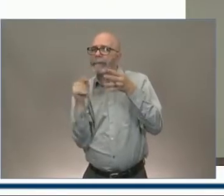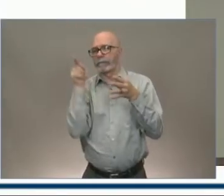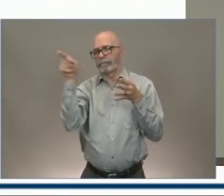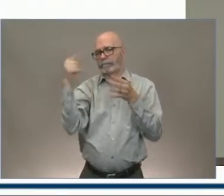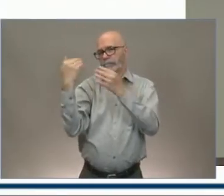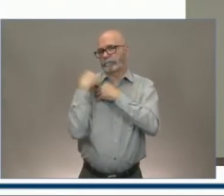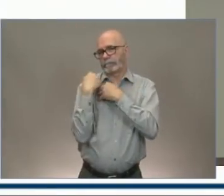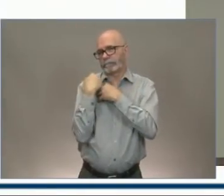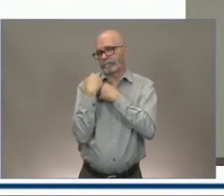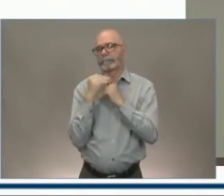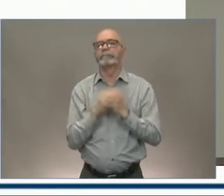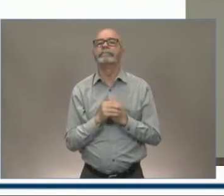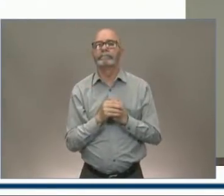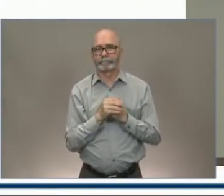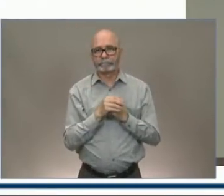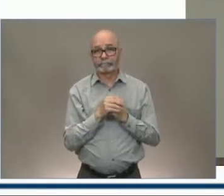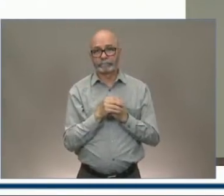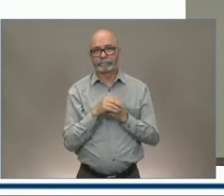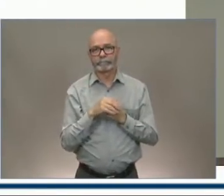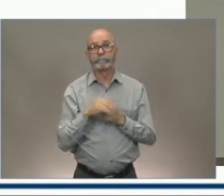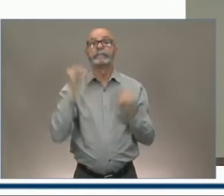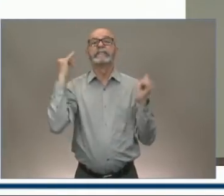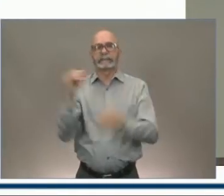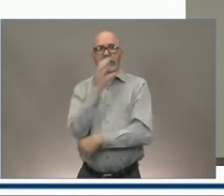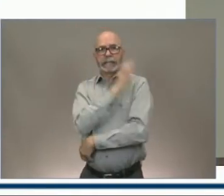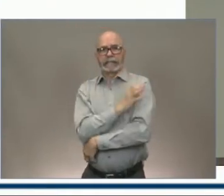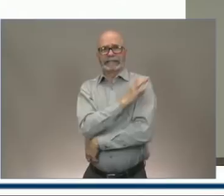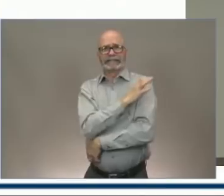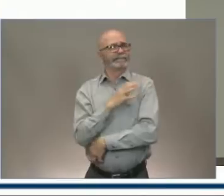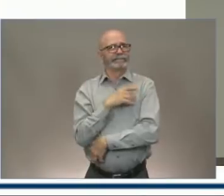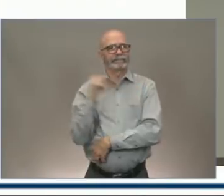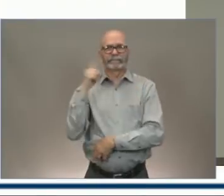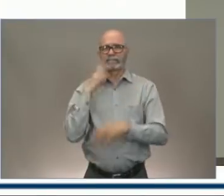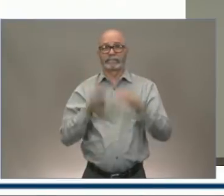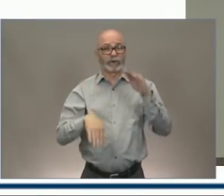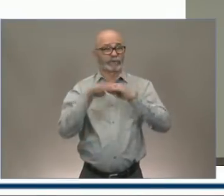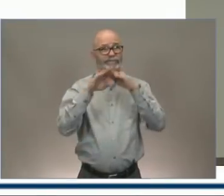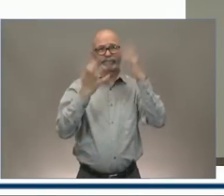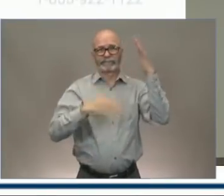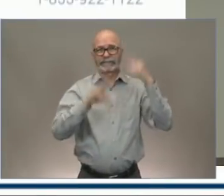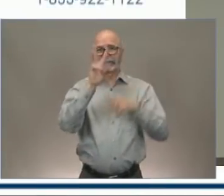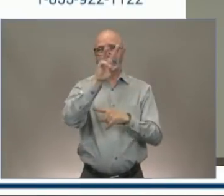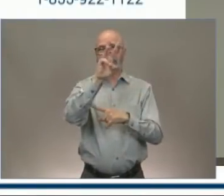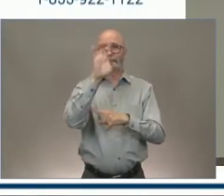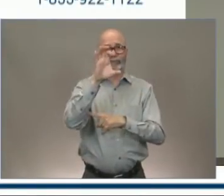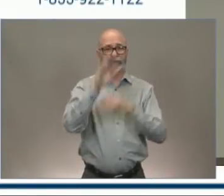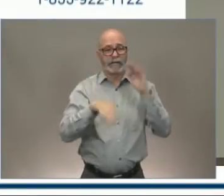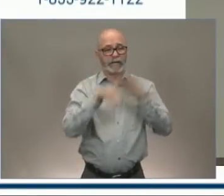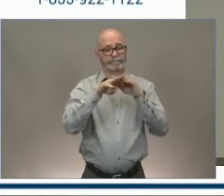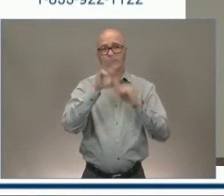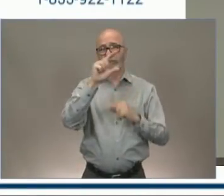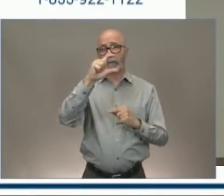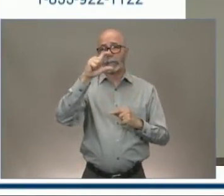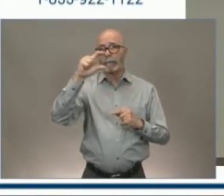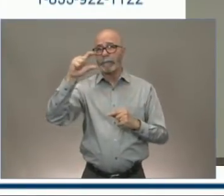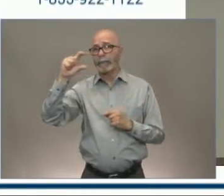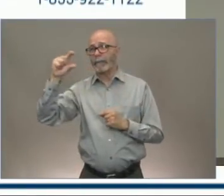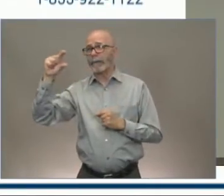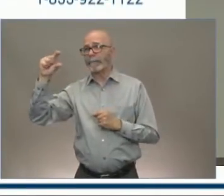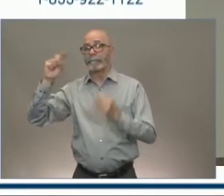have a limited supply, just under 600 doses each to provide, so that's 300 people for first and second